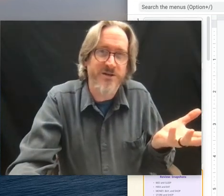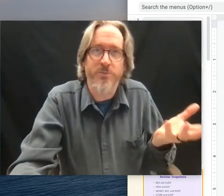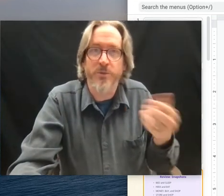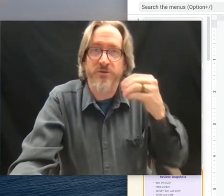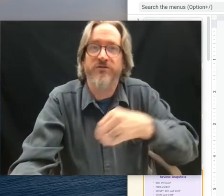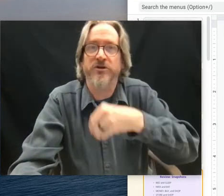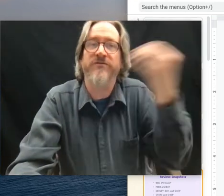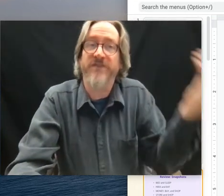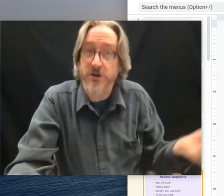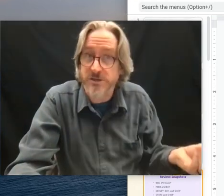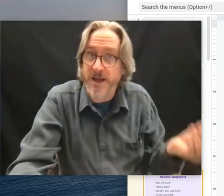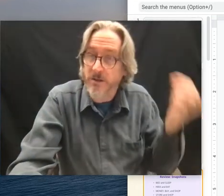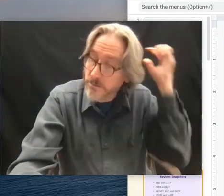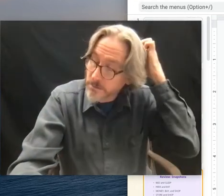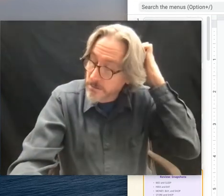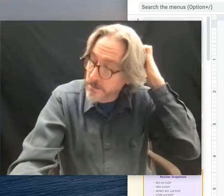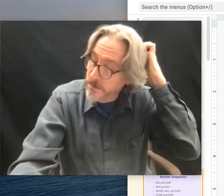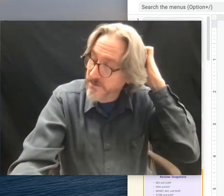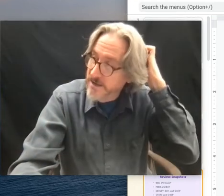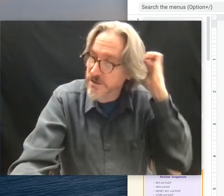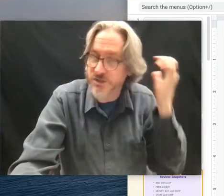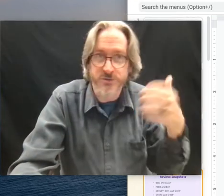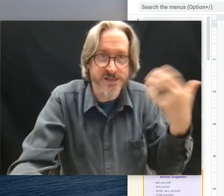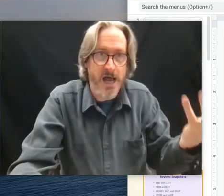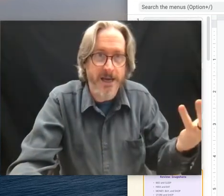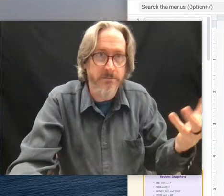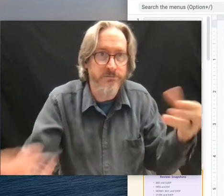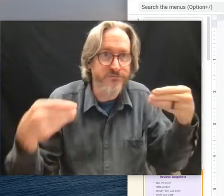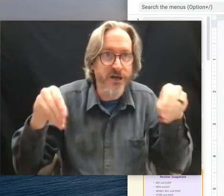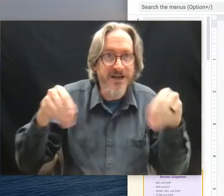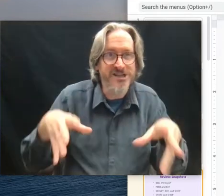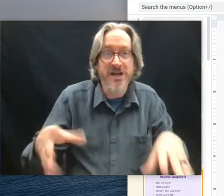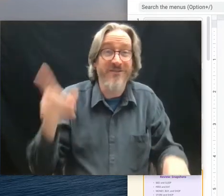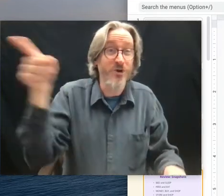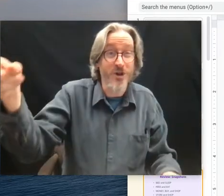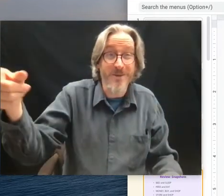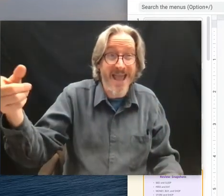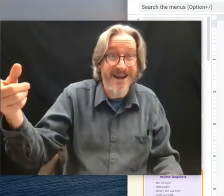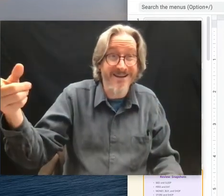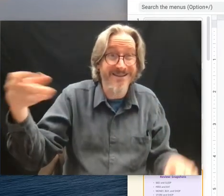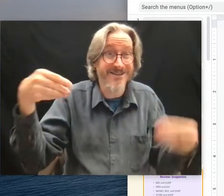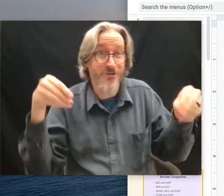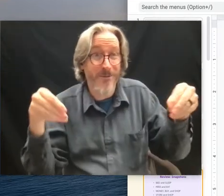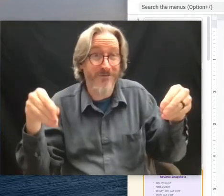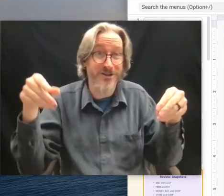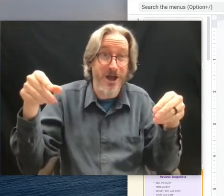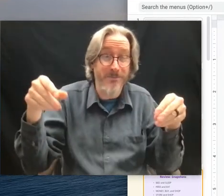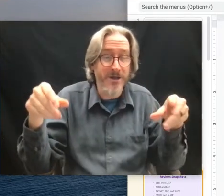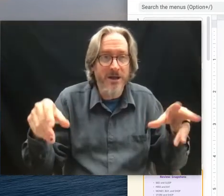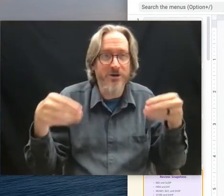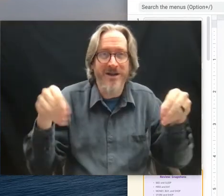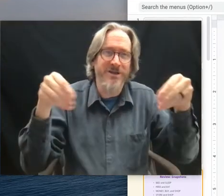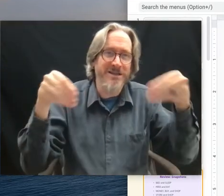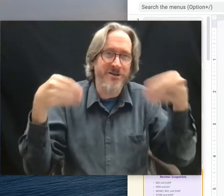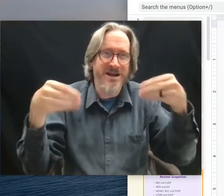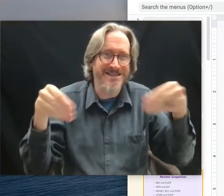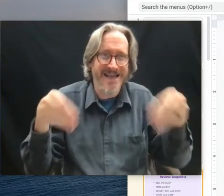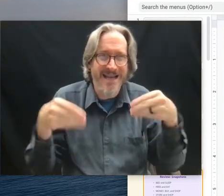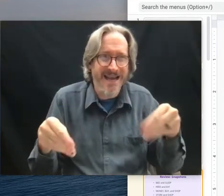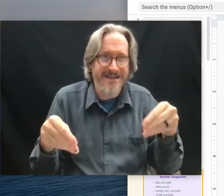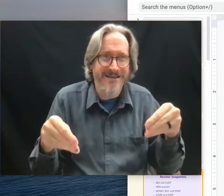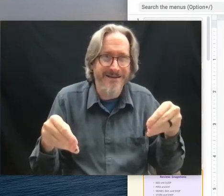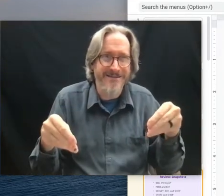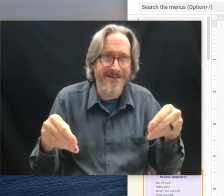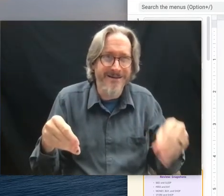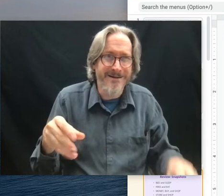people would prefer to fingerspell than to sign. Because if you go to the mechanic, drop it off at the shop, they're not